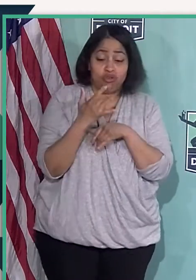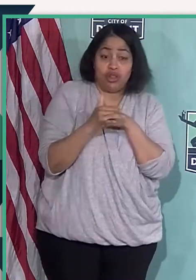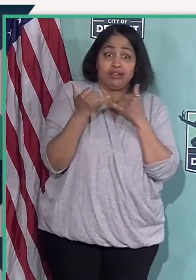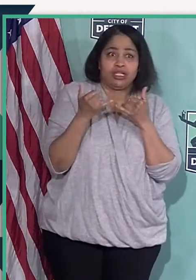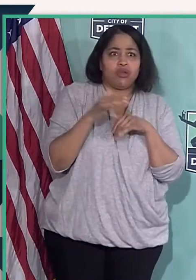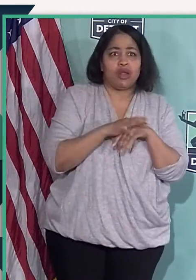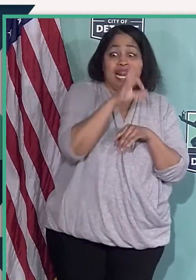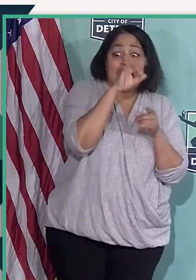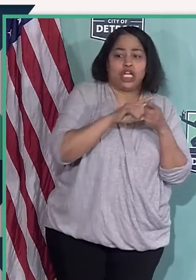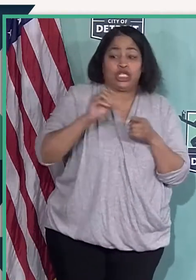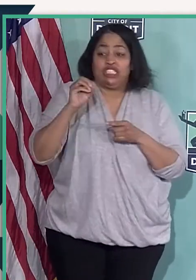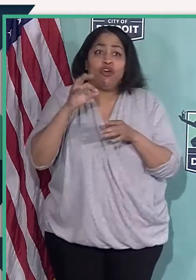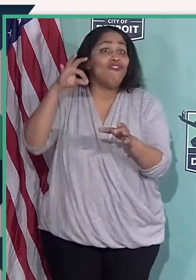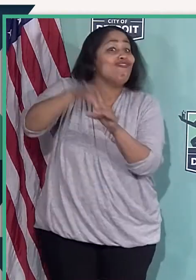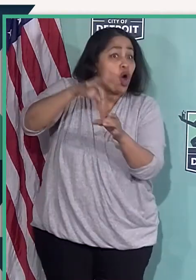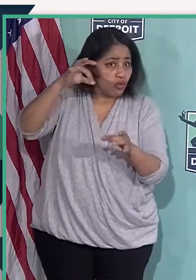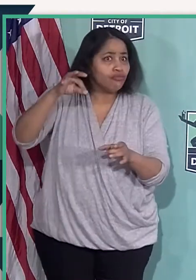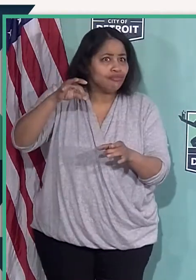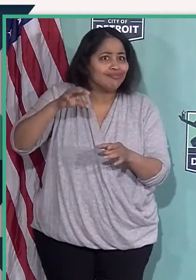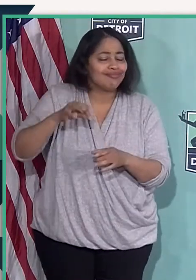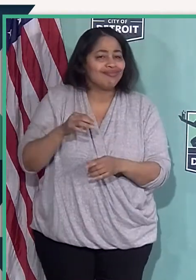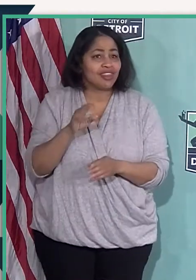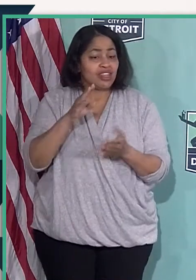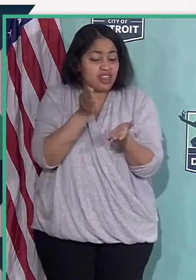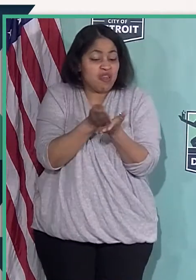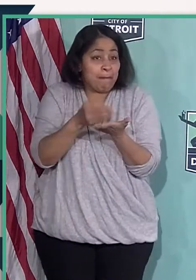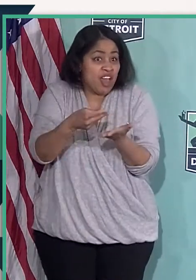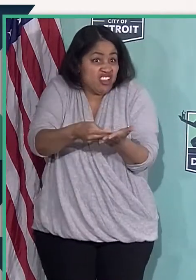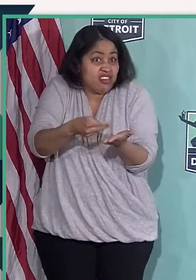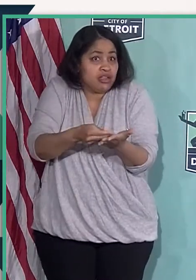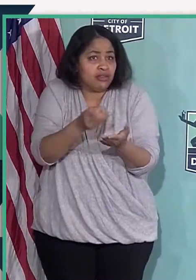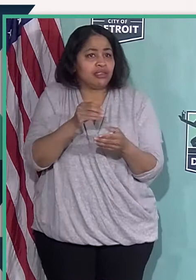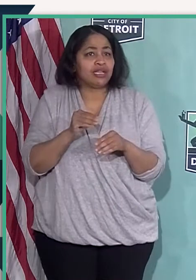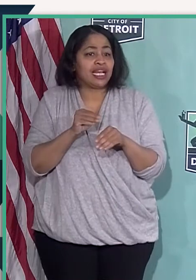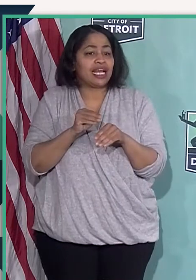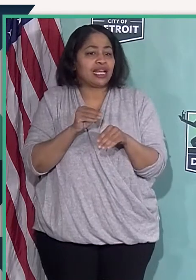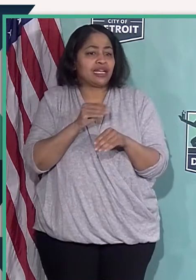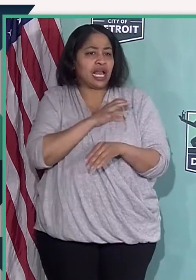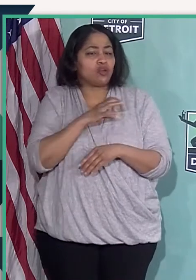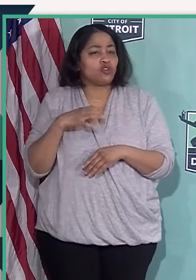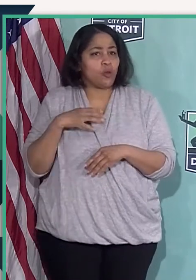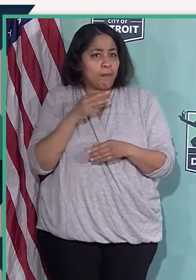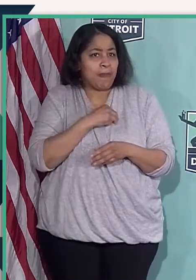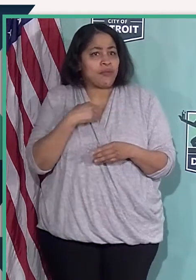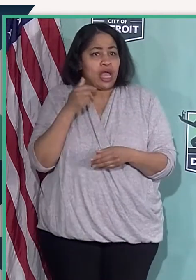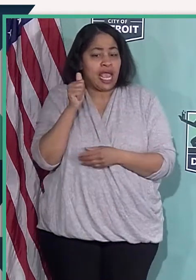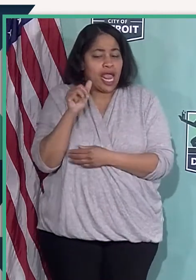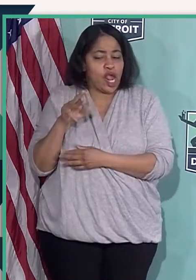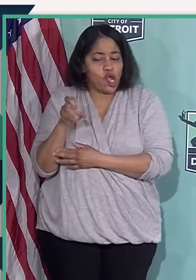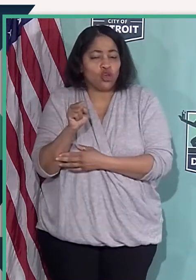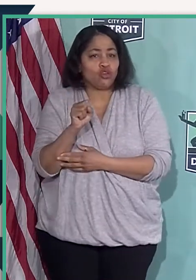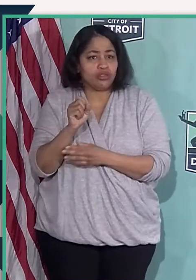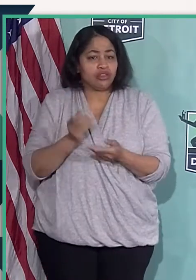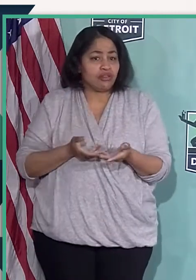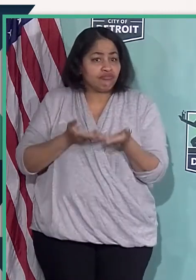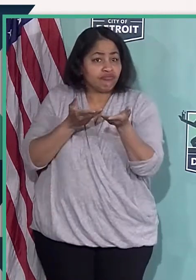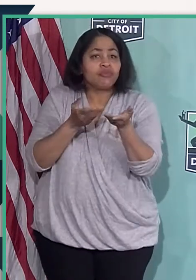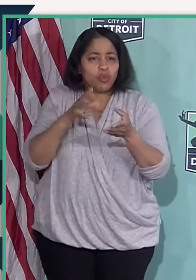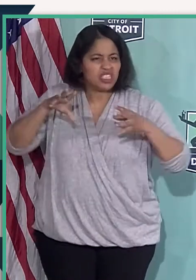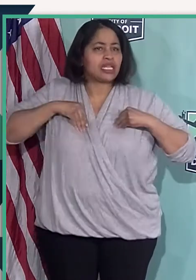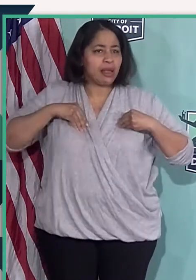a 9-0 vote, the budget that Councilmember Ayers got through her committee was adopted by City